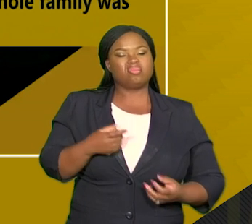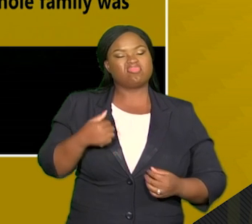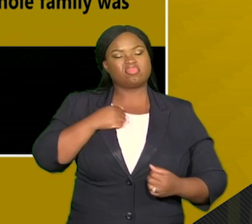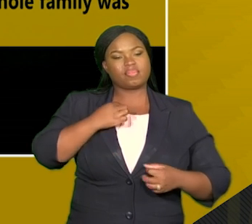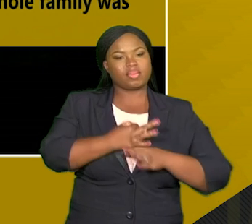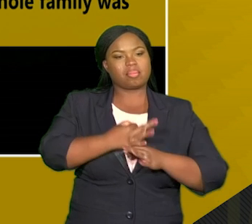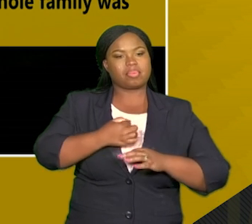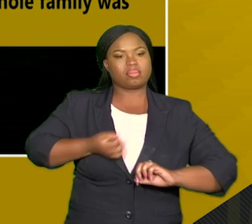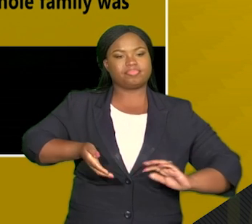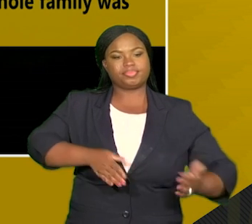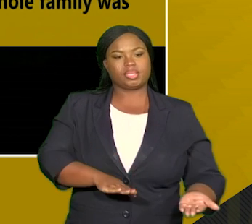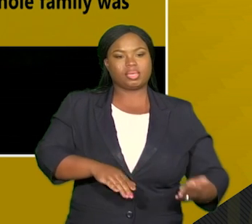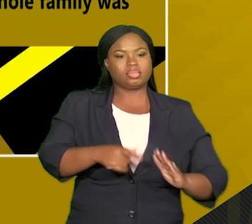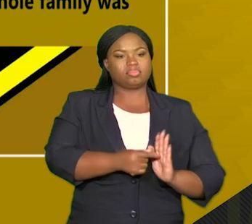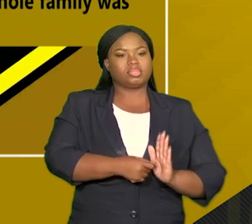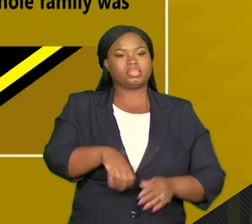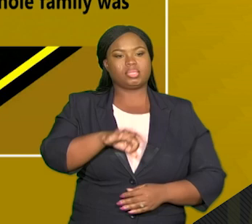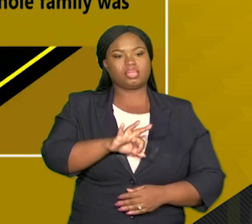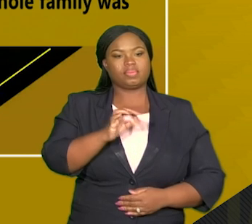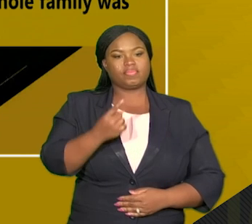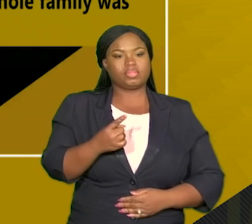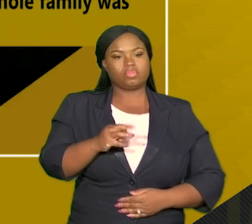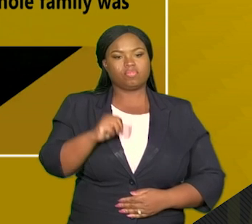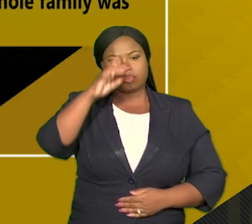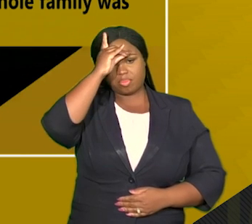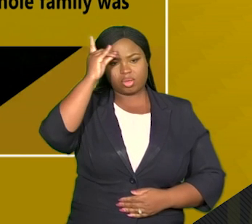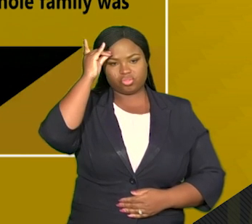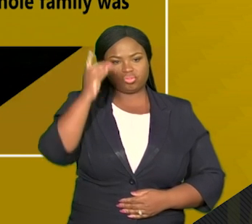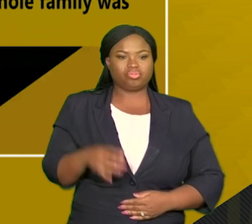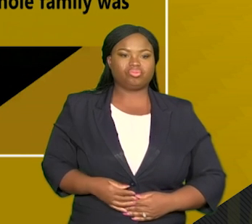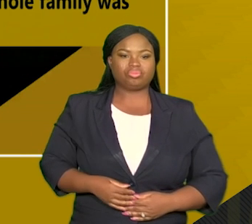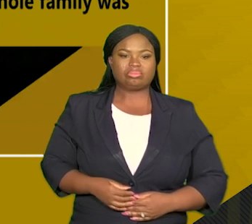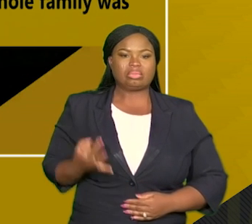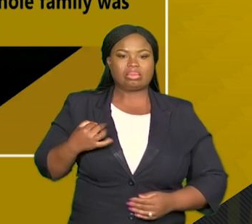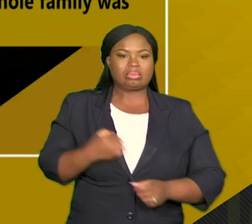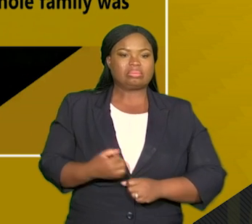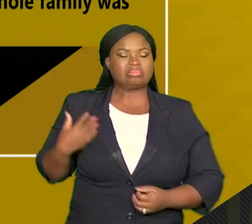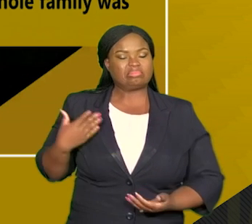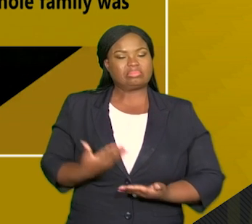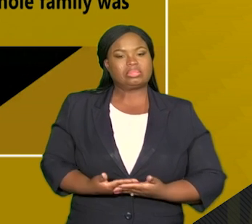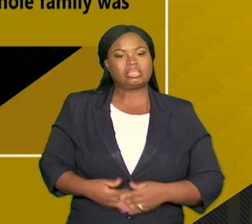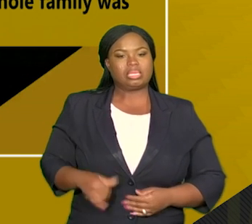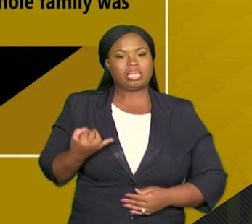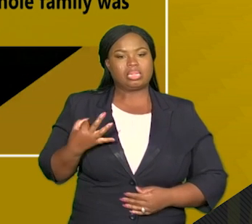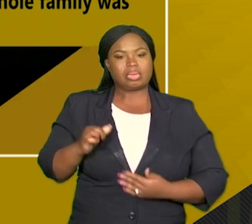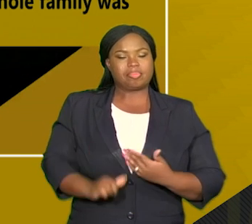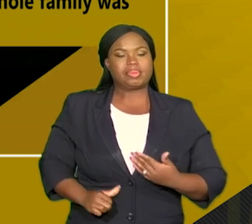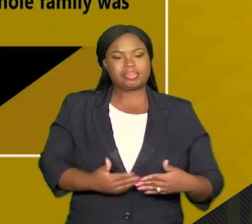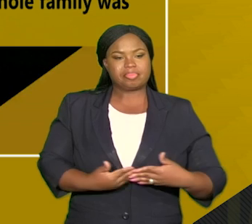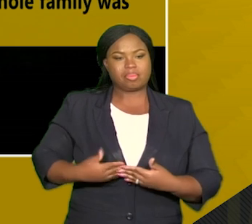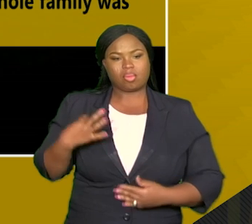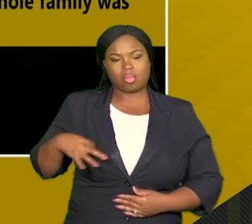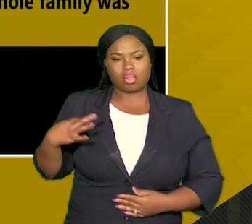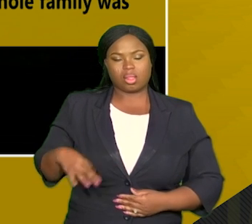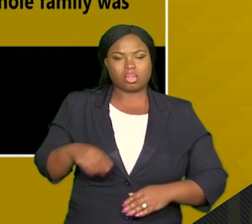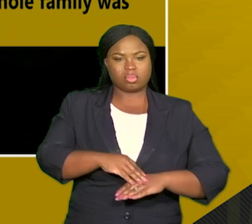on line of duty on the 31st of March we are sorry to hear about that so years back leaving behind the 3 months old baby girl